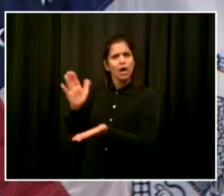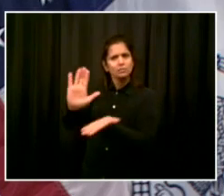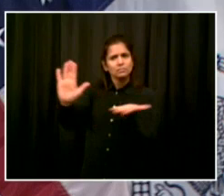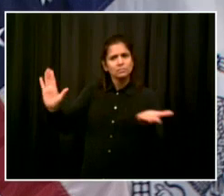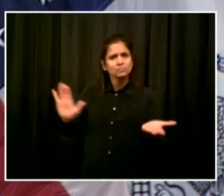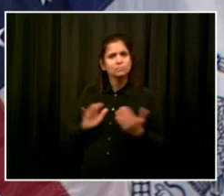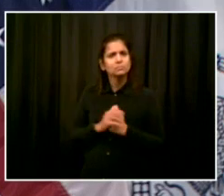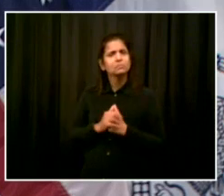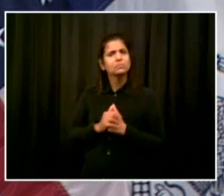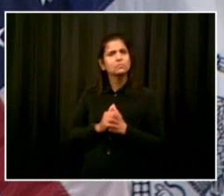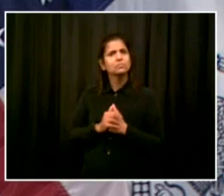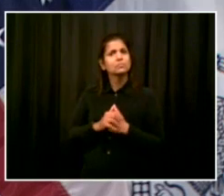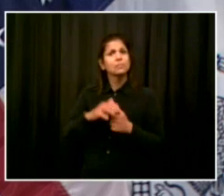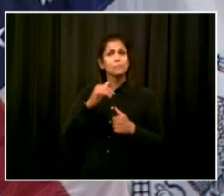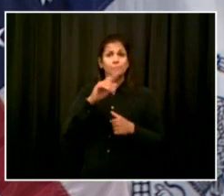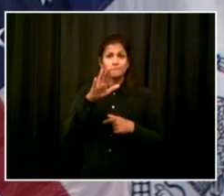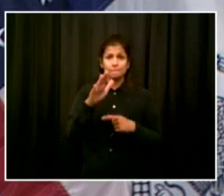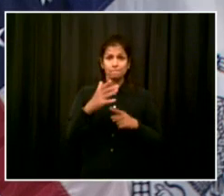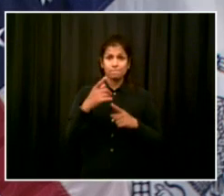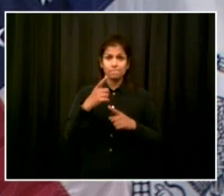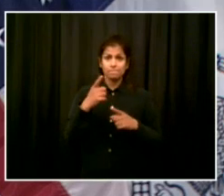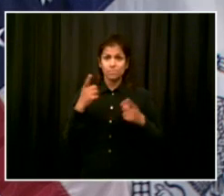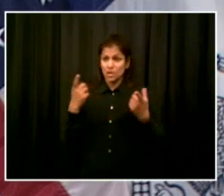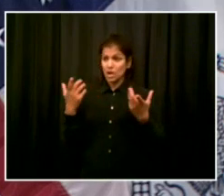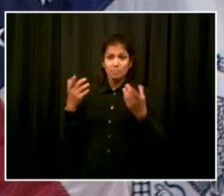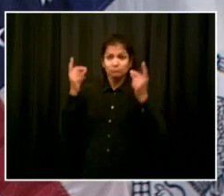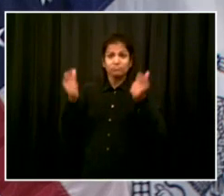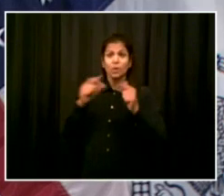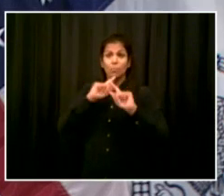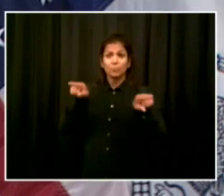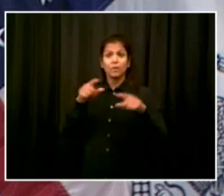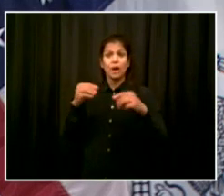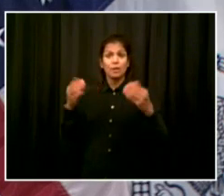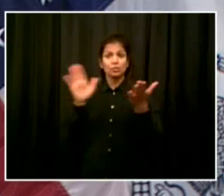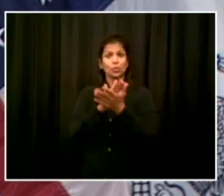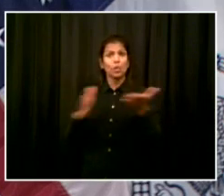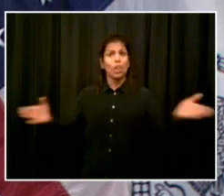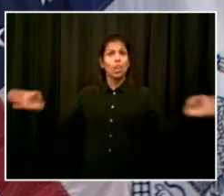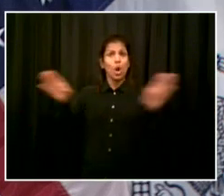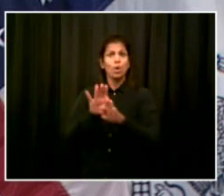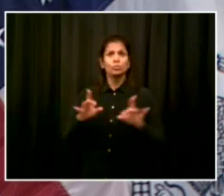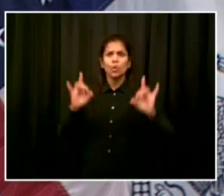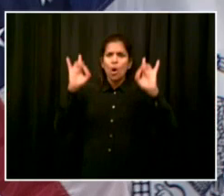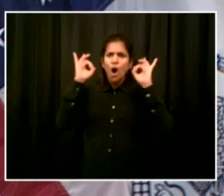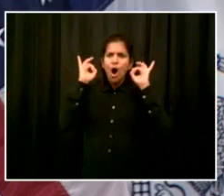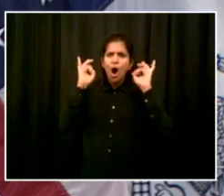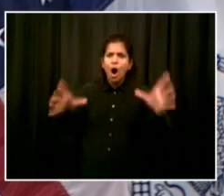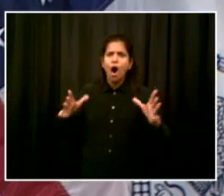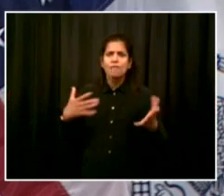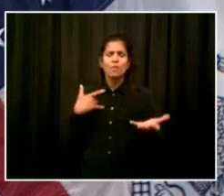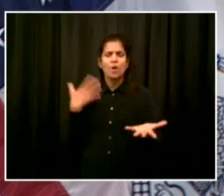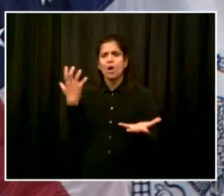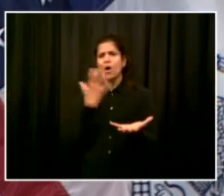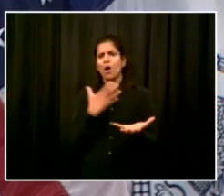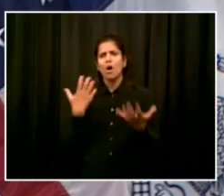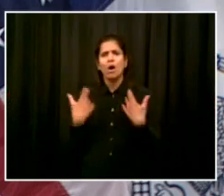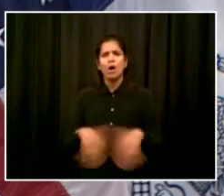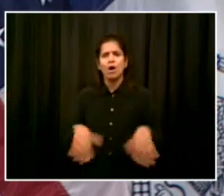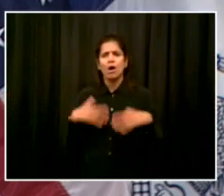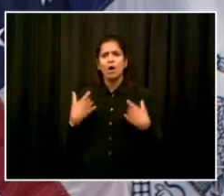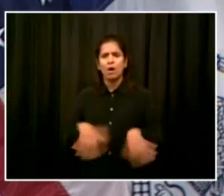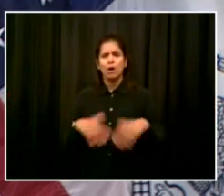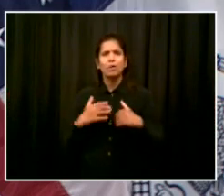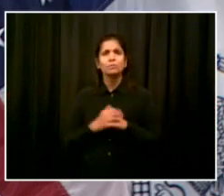when we did it that I didn't think we'd be able to come back this last school year. I was very adamant as we went along it was not the right time to do